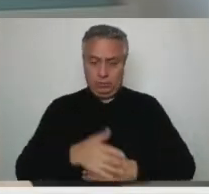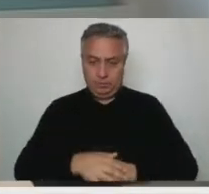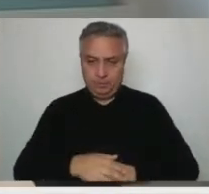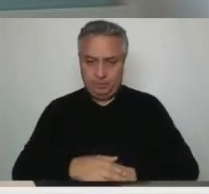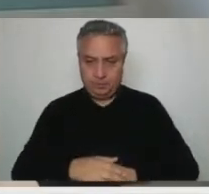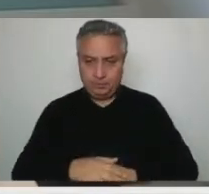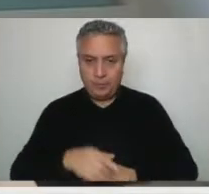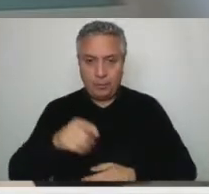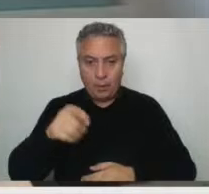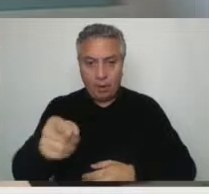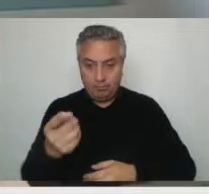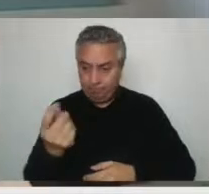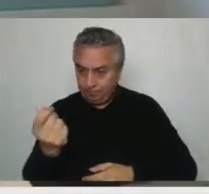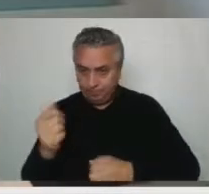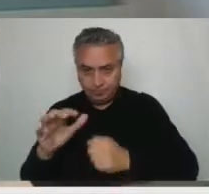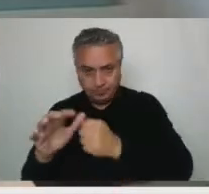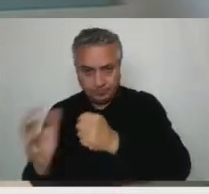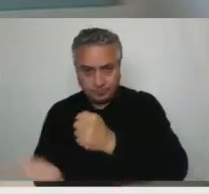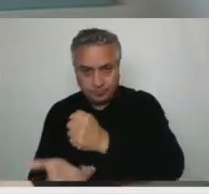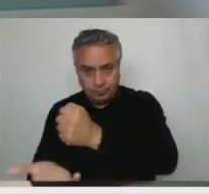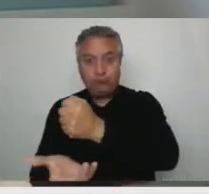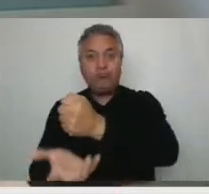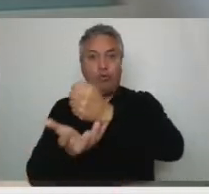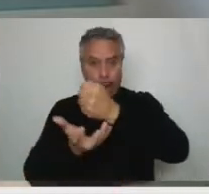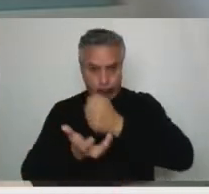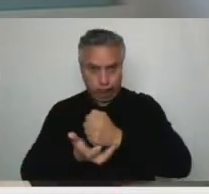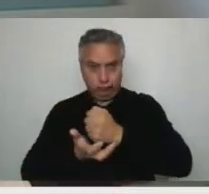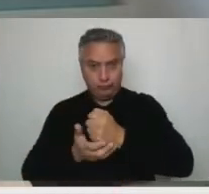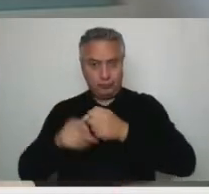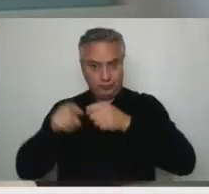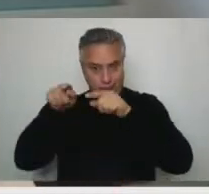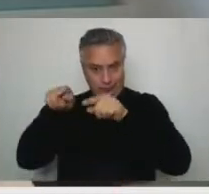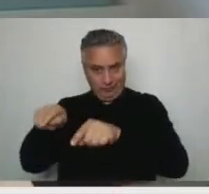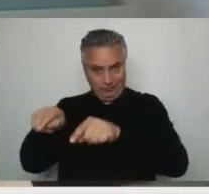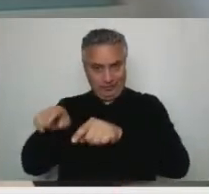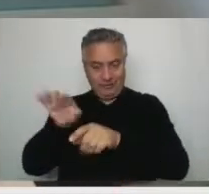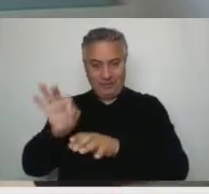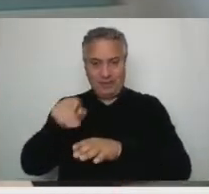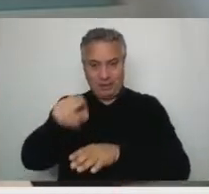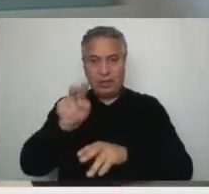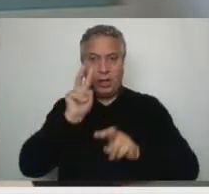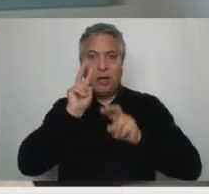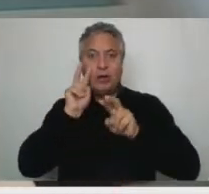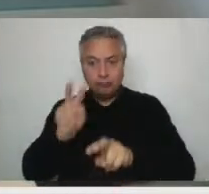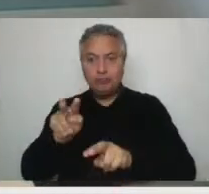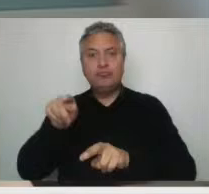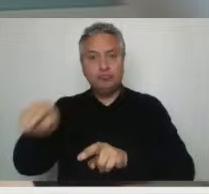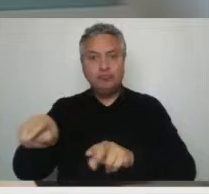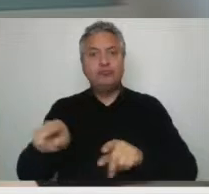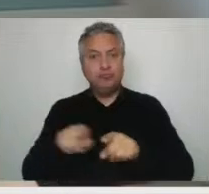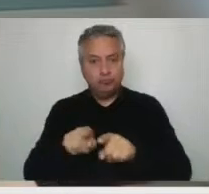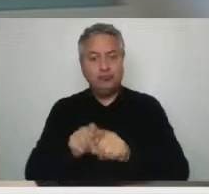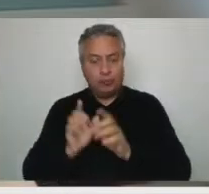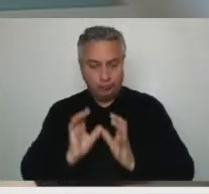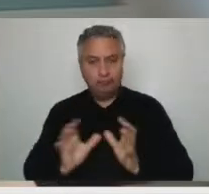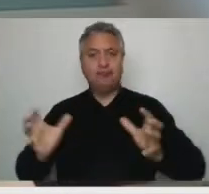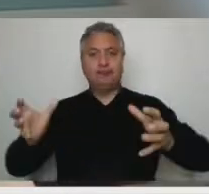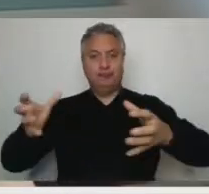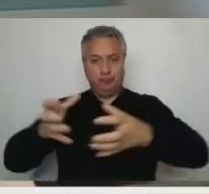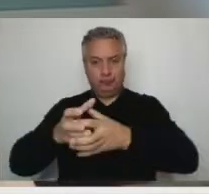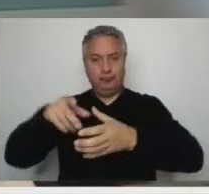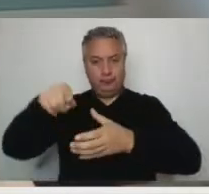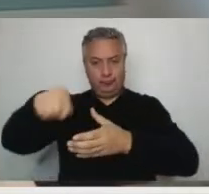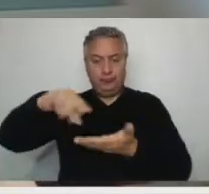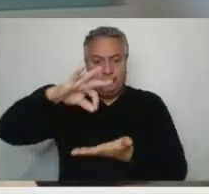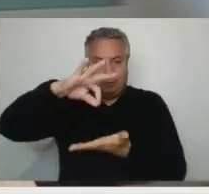Liverpool, you may have a great football team. If you're in the city of Liverpool and your budget has